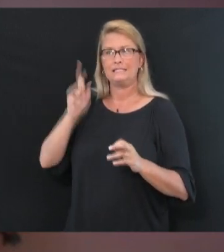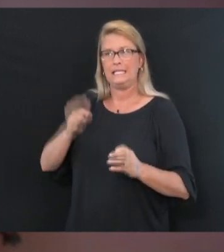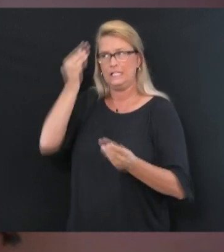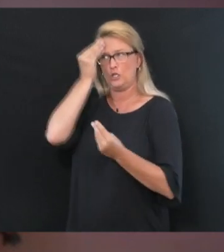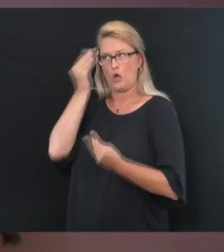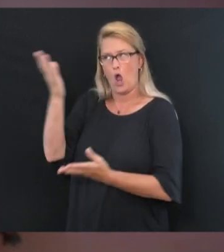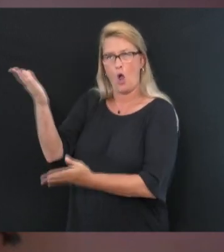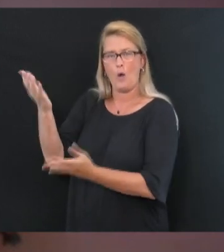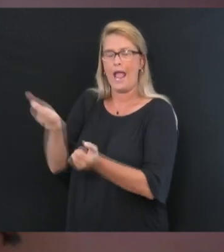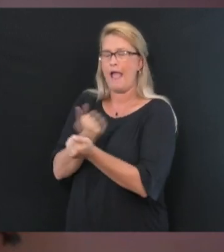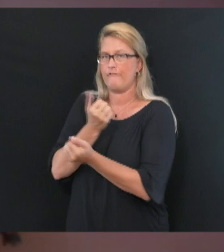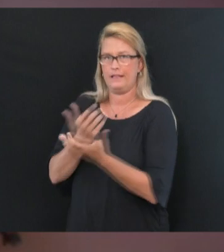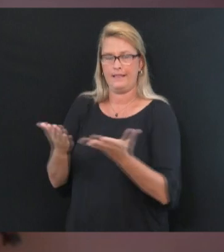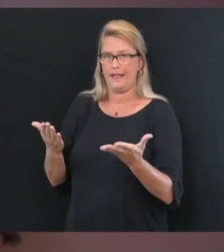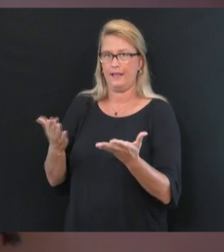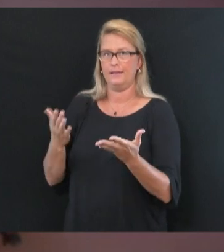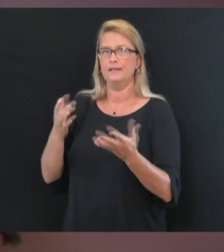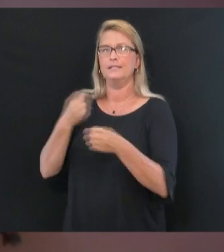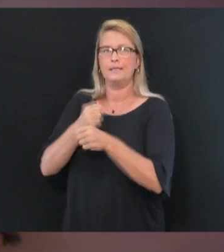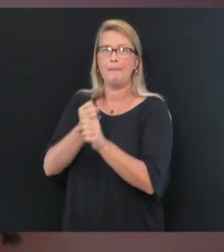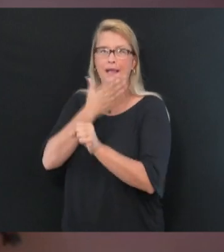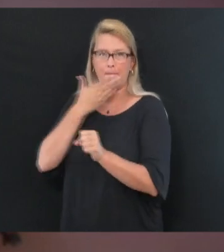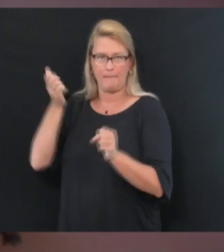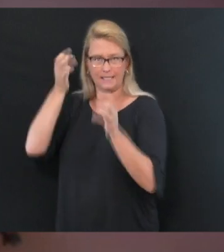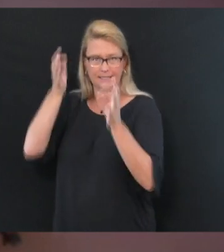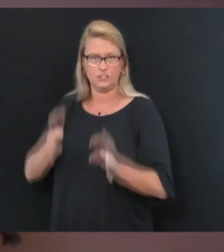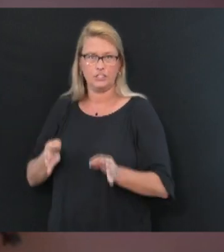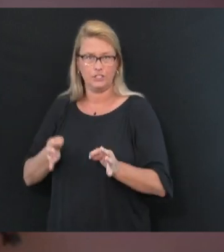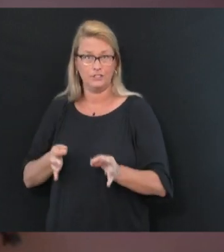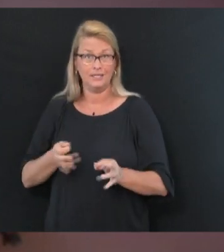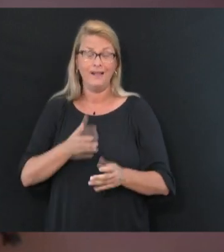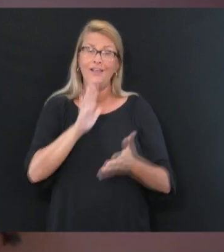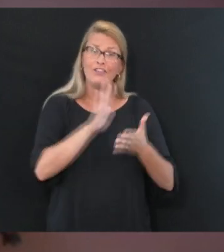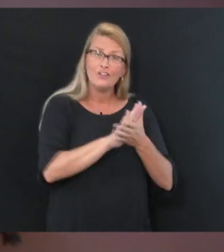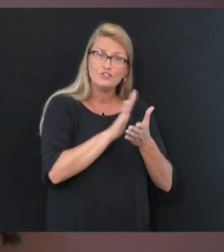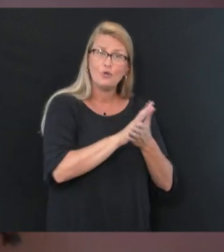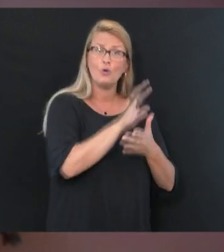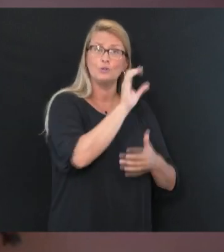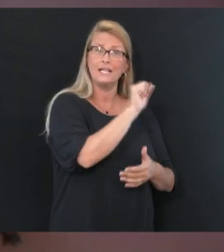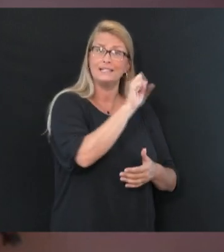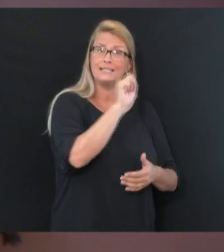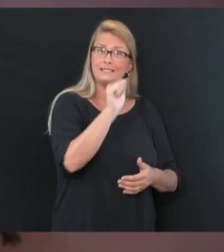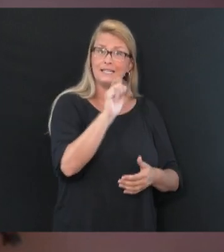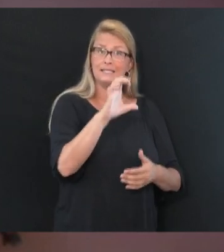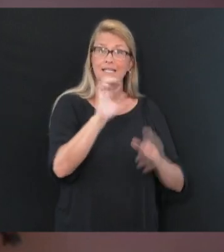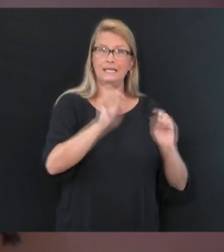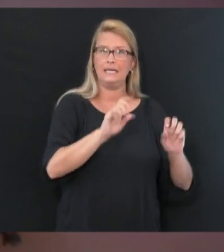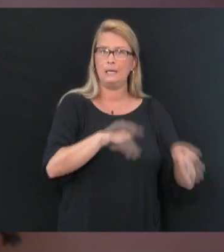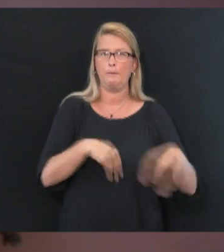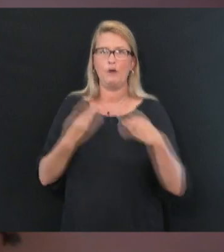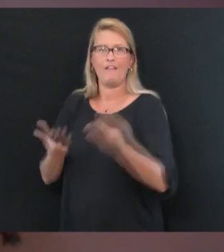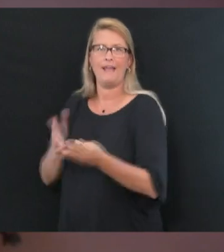what they want to do, and also from the schools and the SSAC to provide that right guidance.